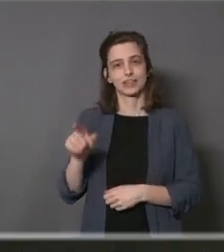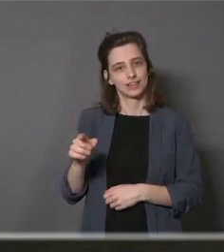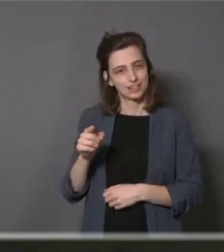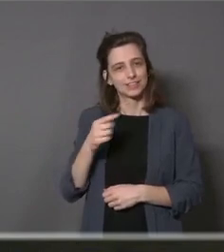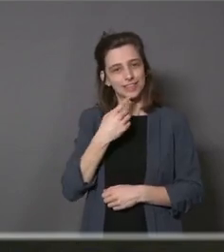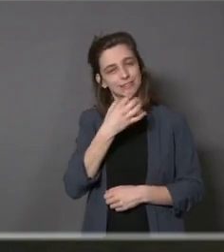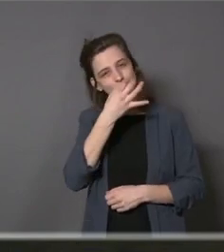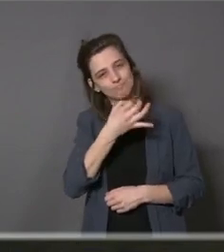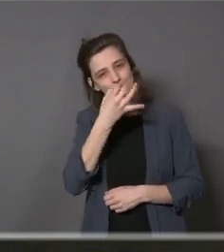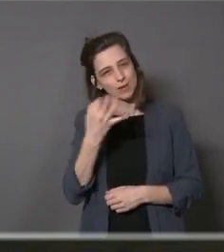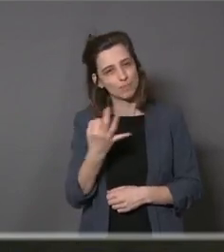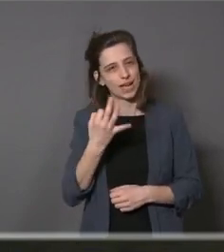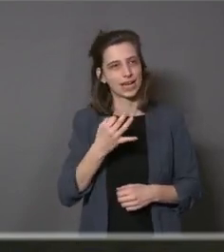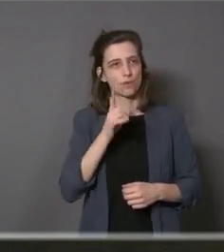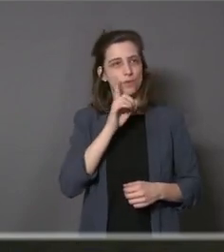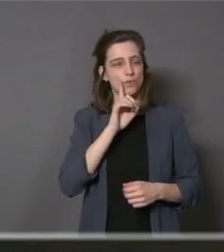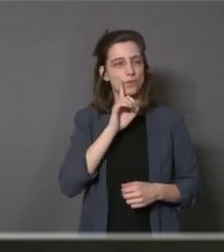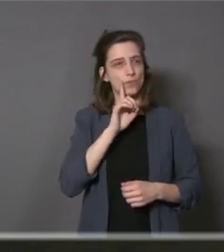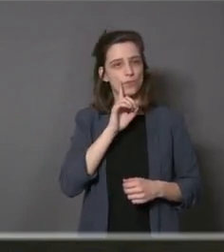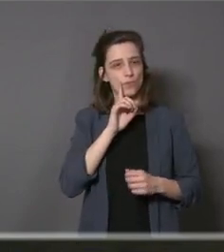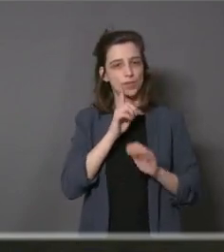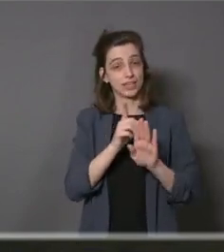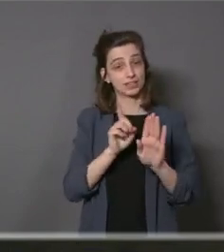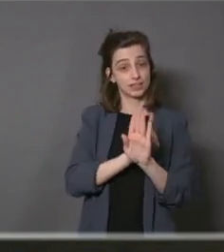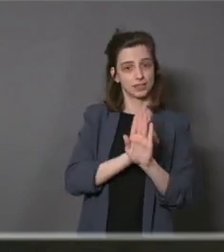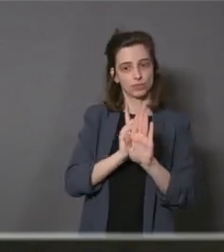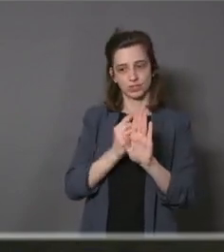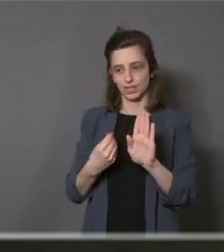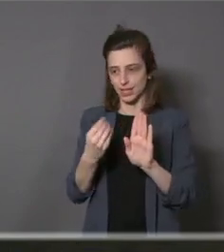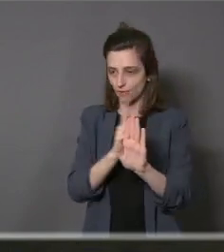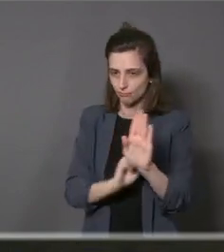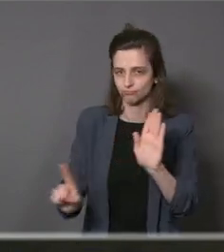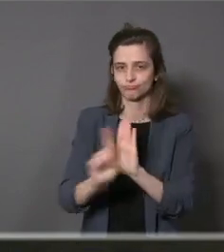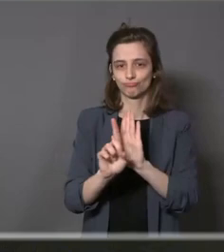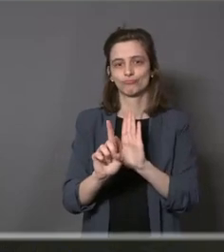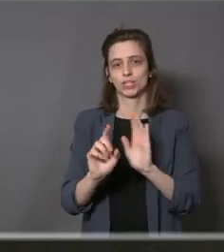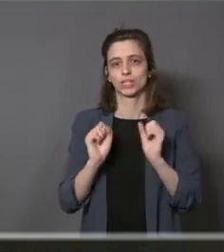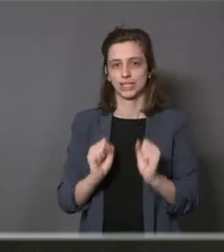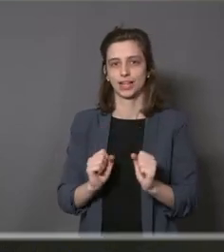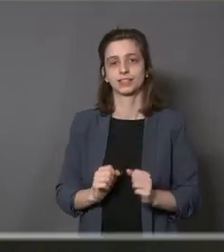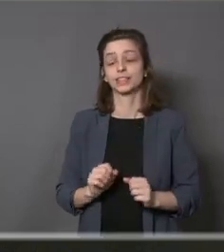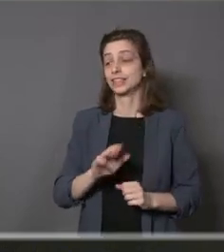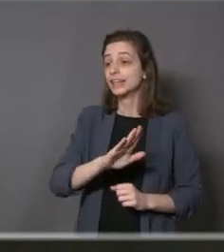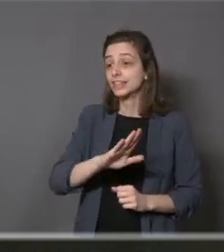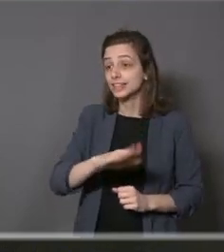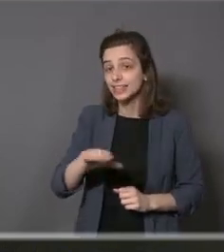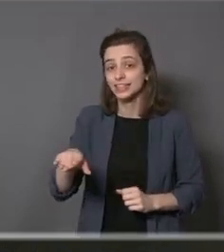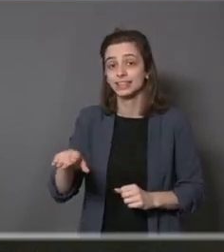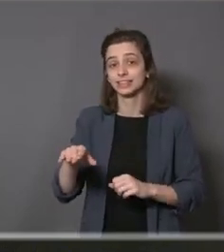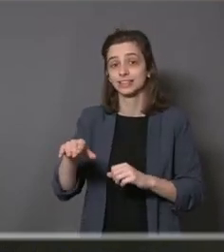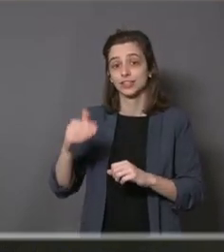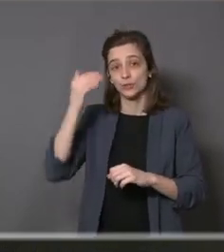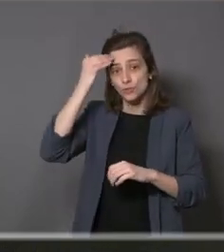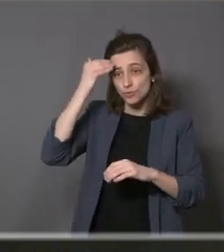voice. And children with intellectual and neurological disabilities are those with the